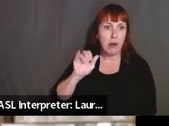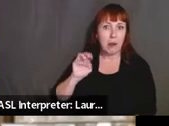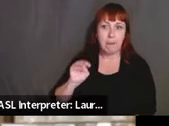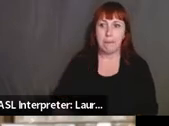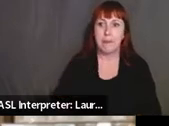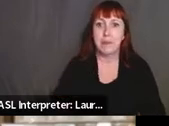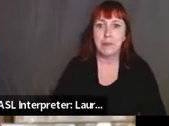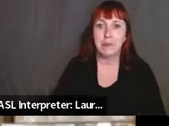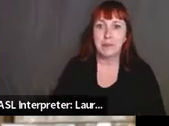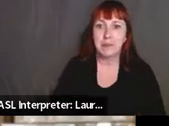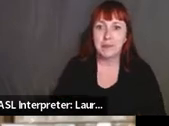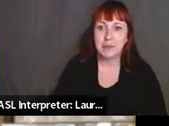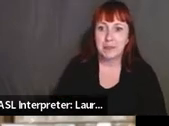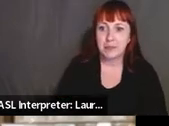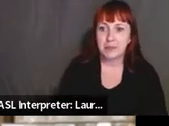Thank you.